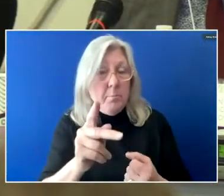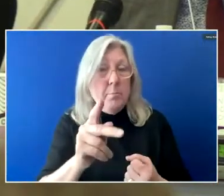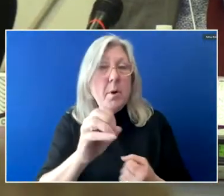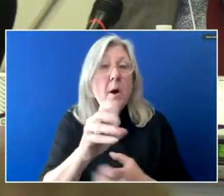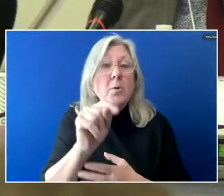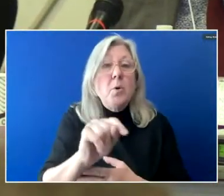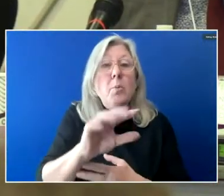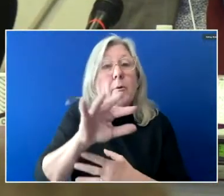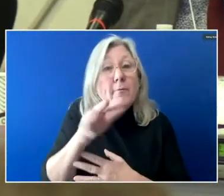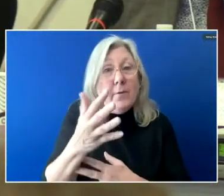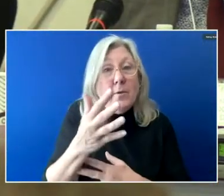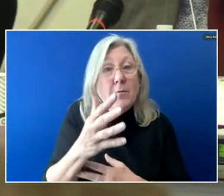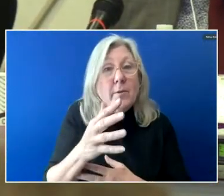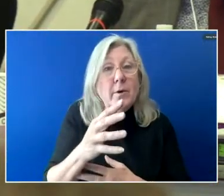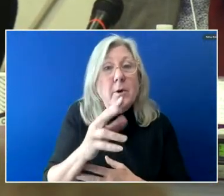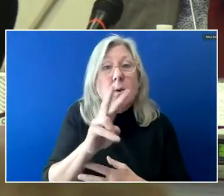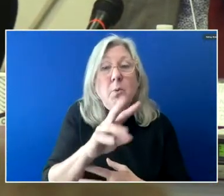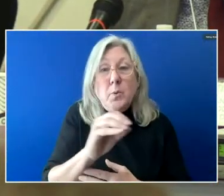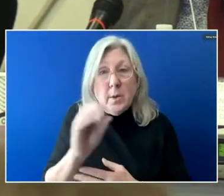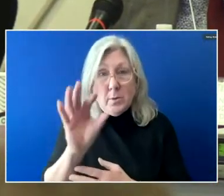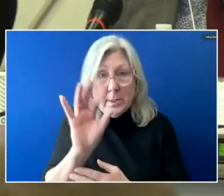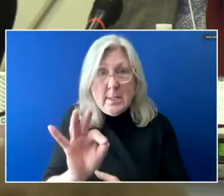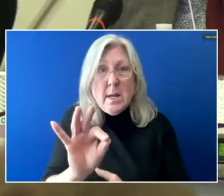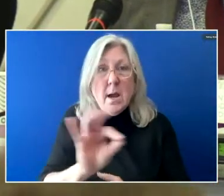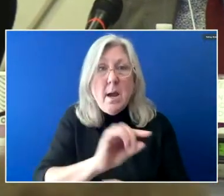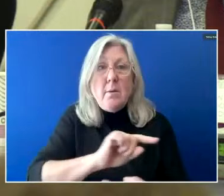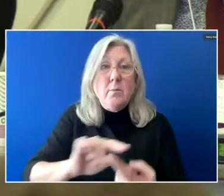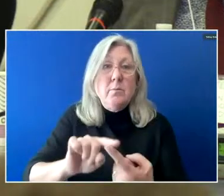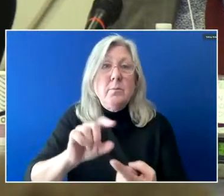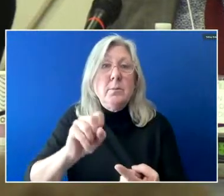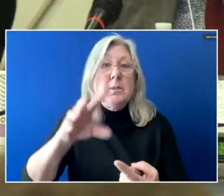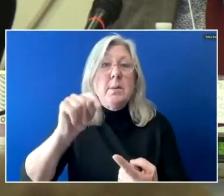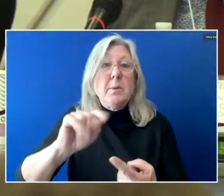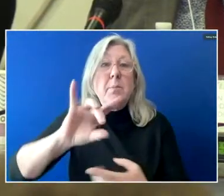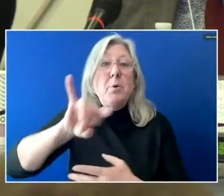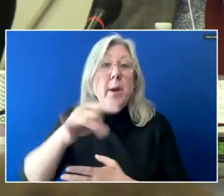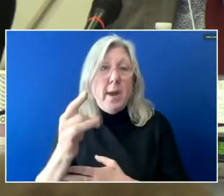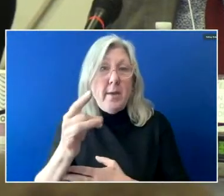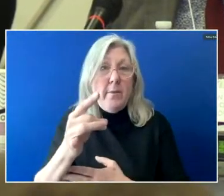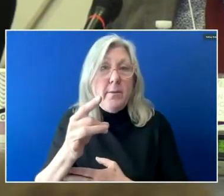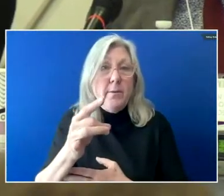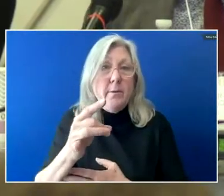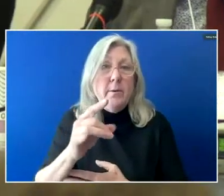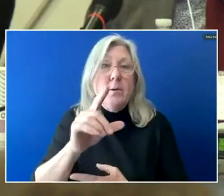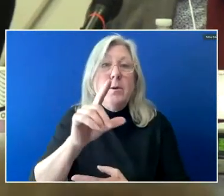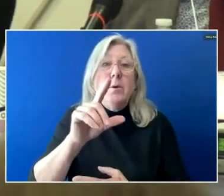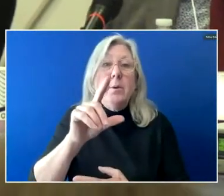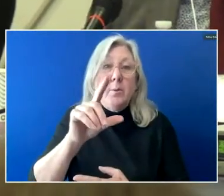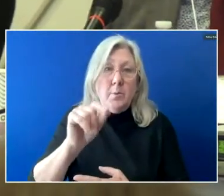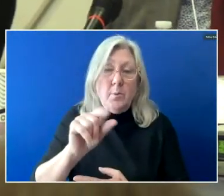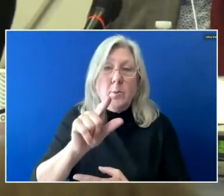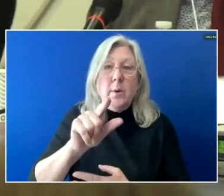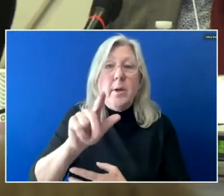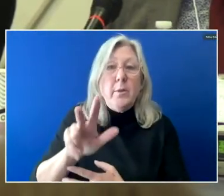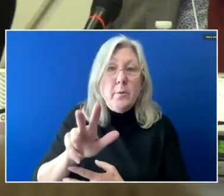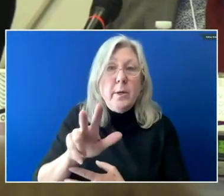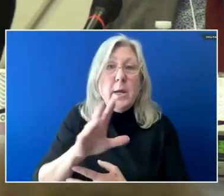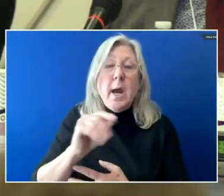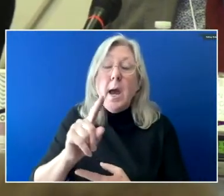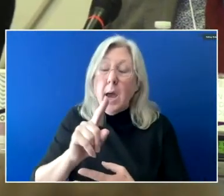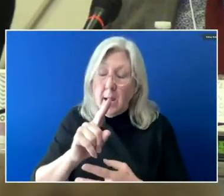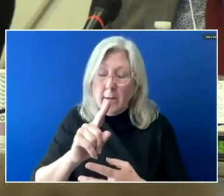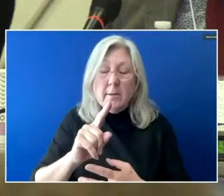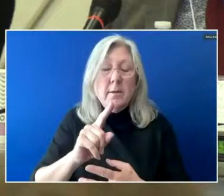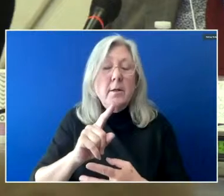5th 2009 through September 8th 2023 and Faithfully served the